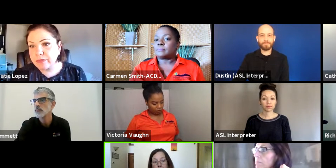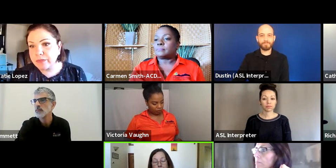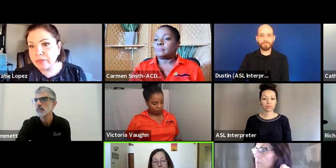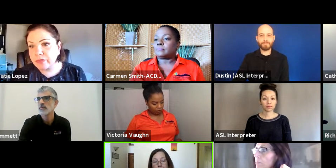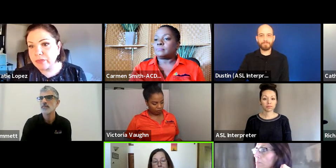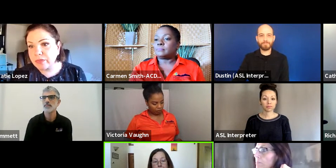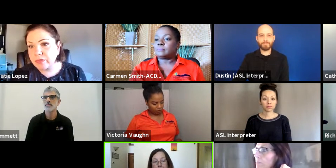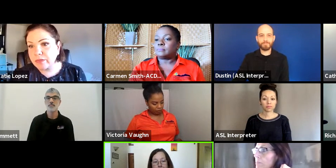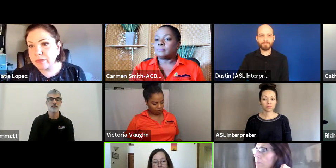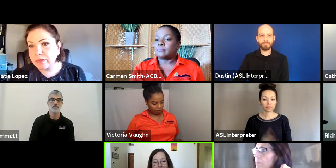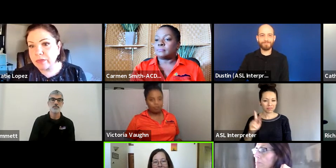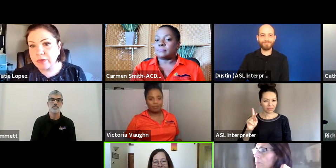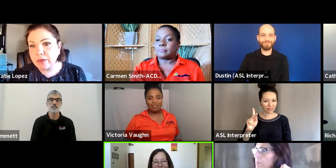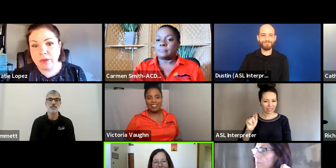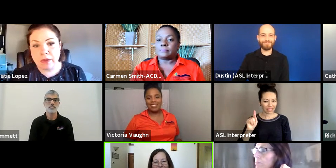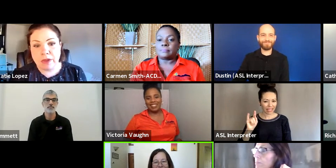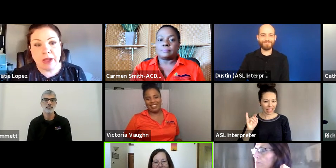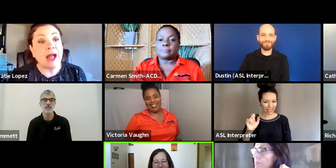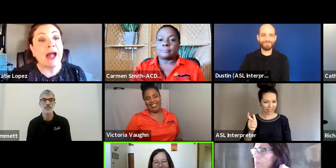Is this a Katie thing?